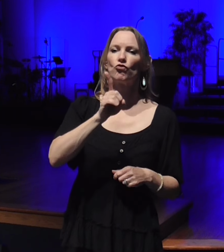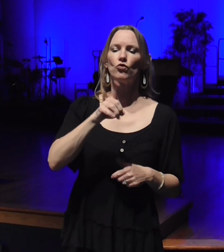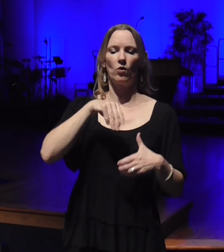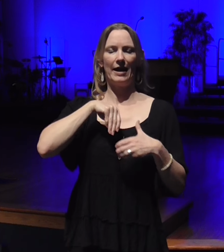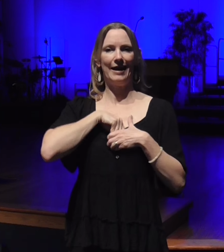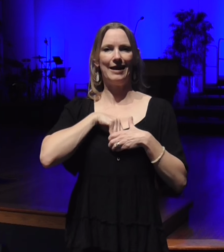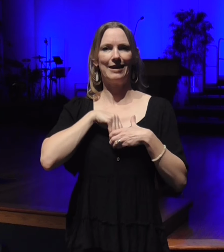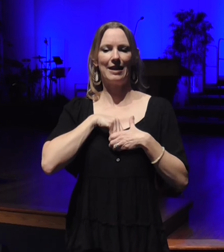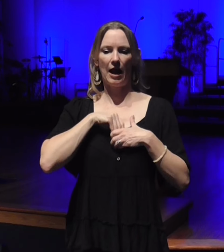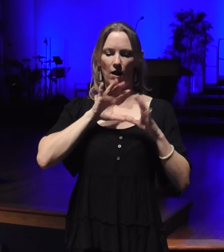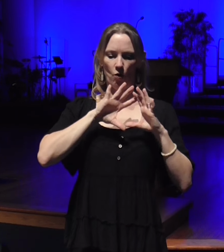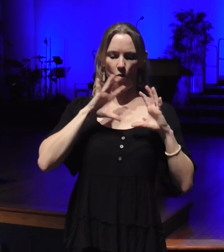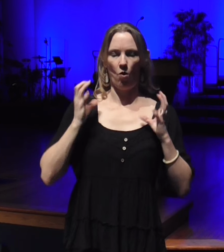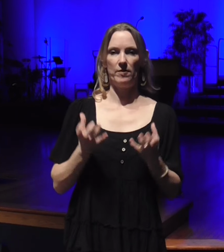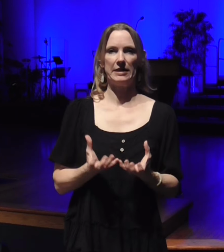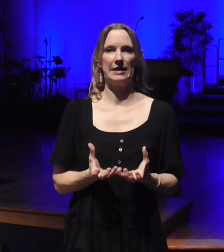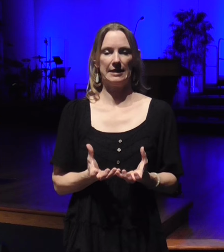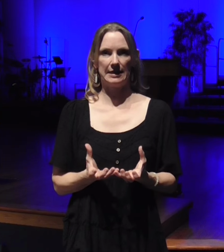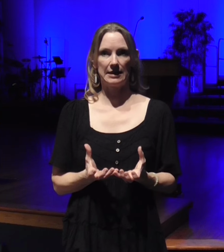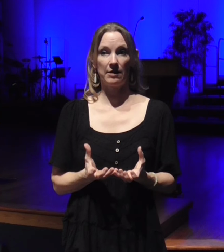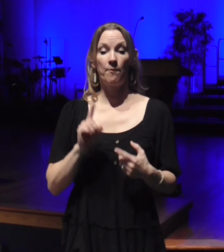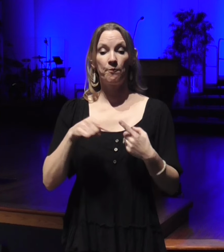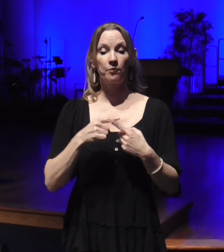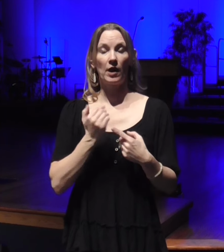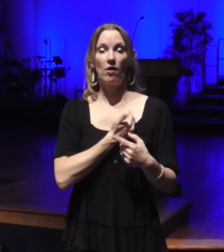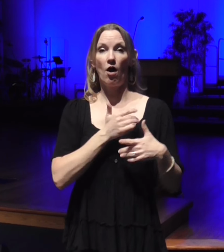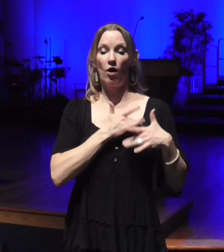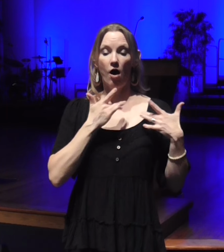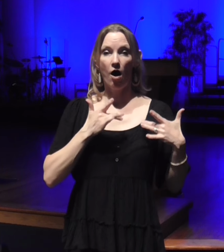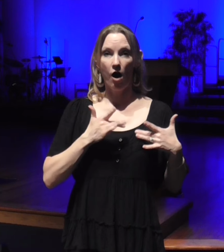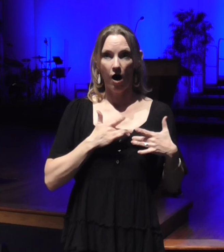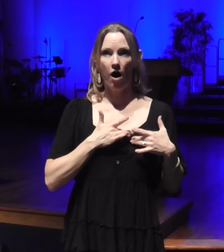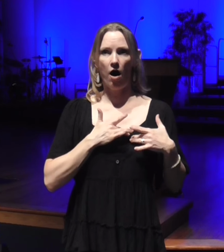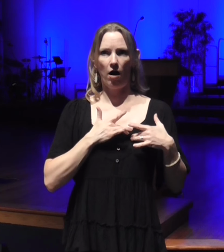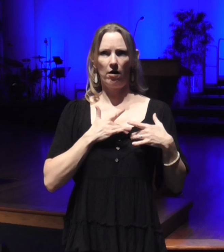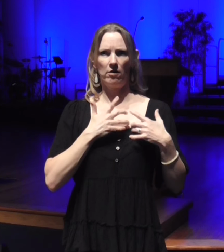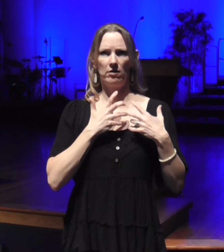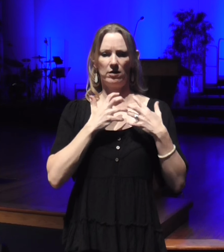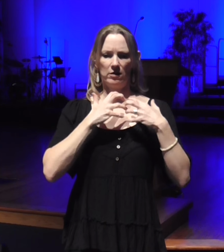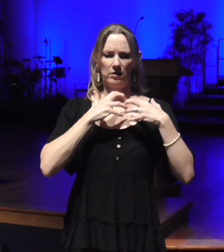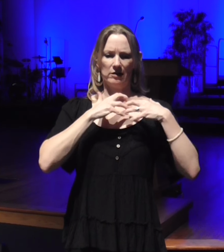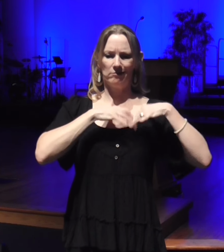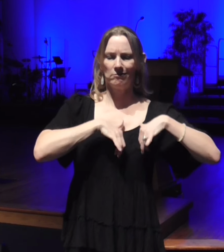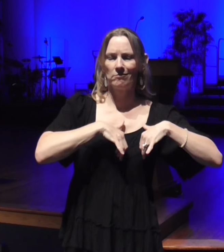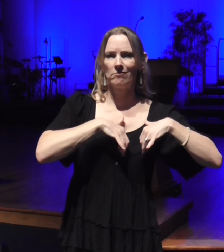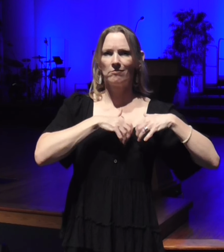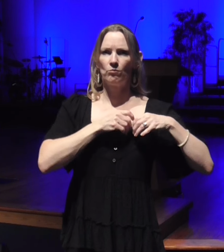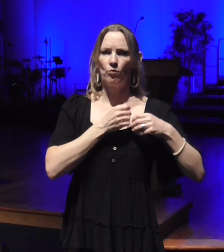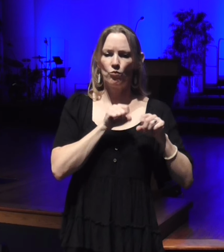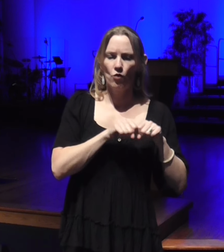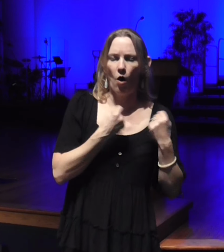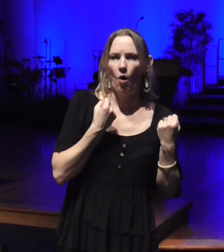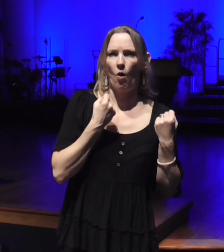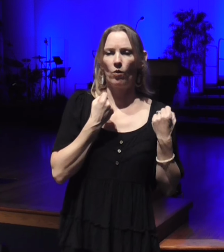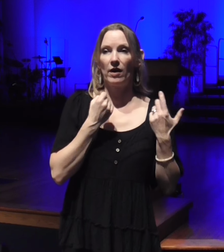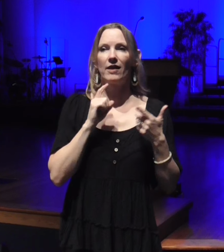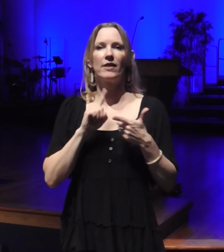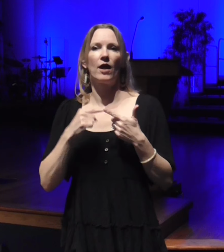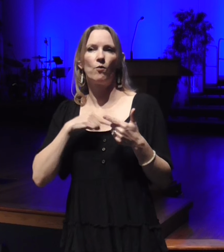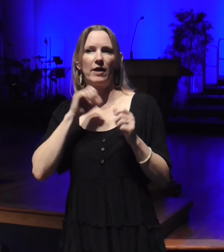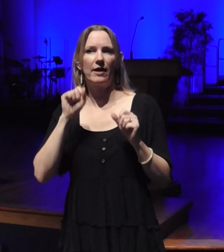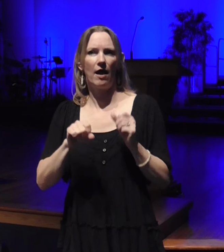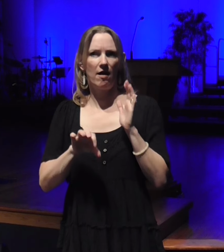innate wholeness. When our heart is broken into pieces, it is only then that we can discover our wholeness